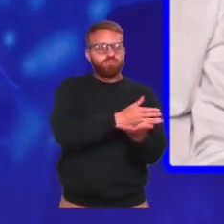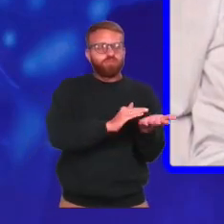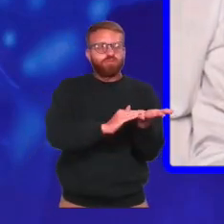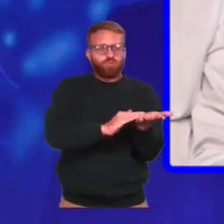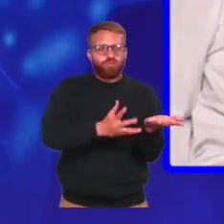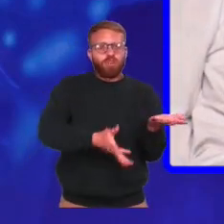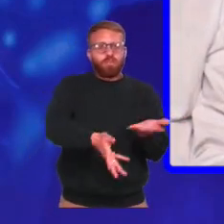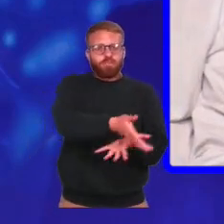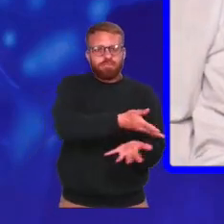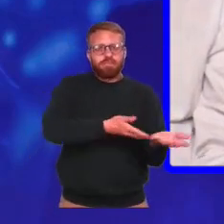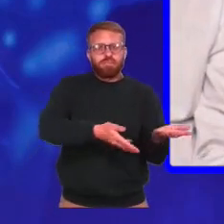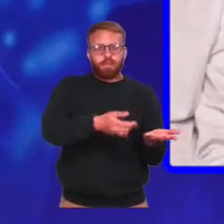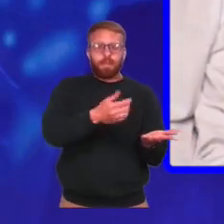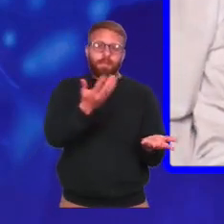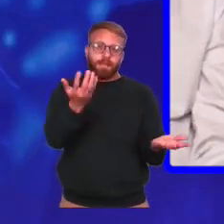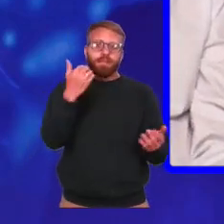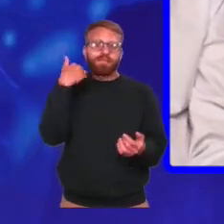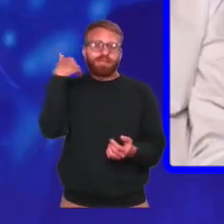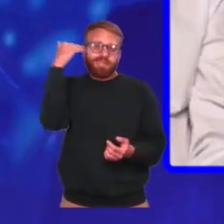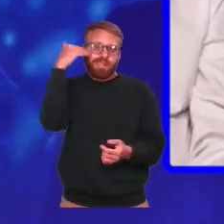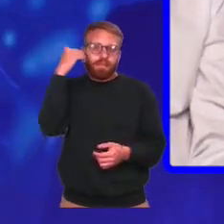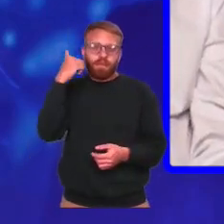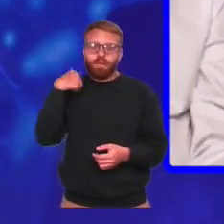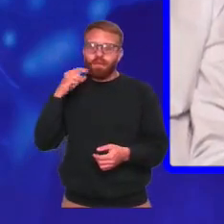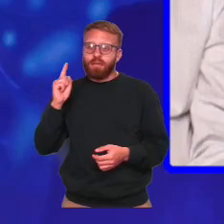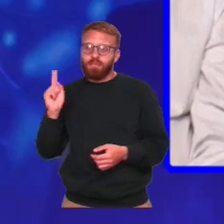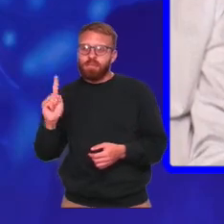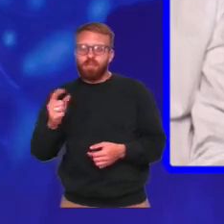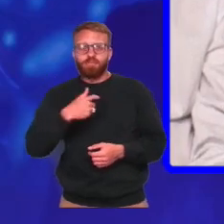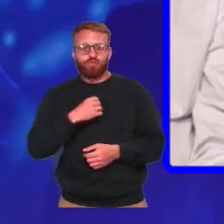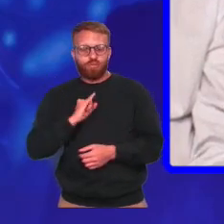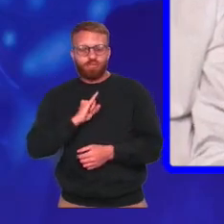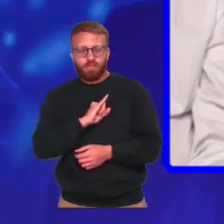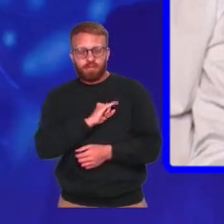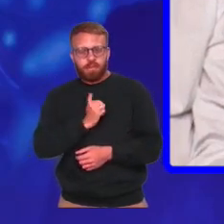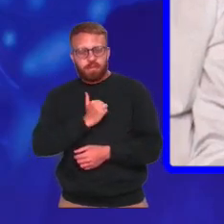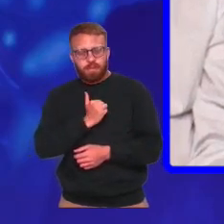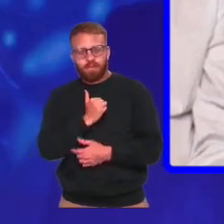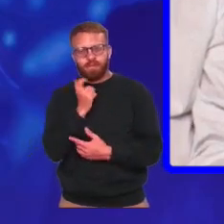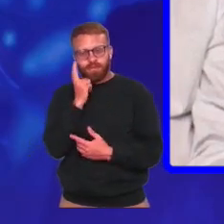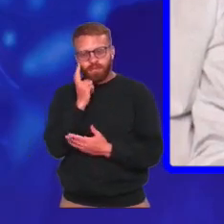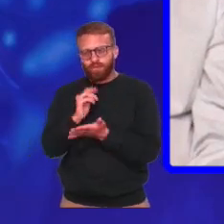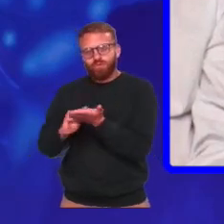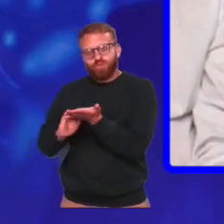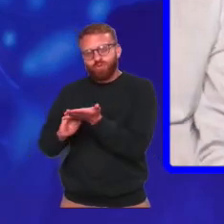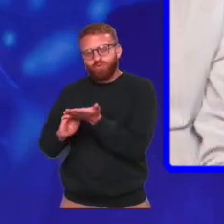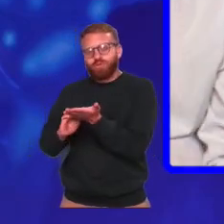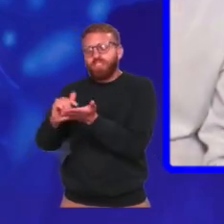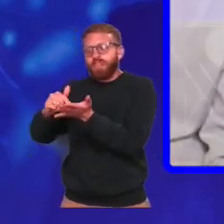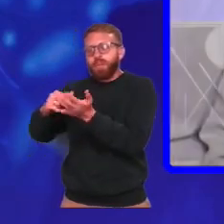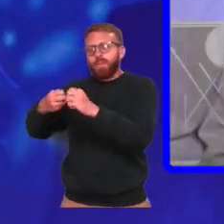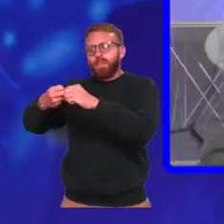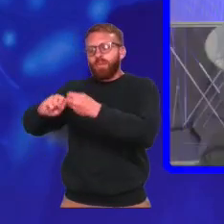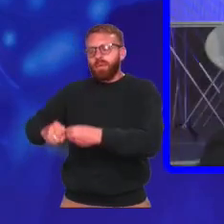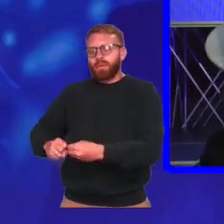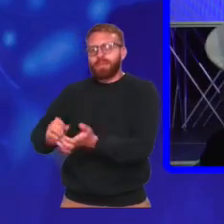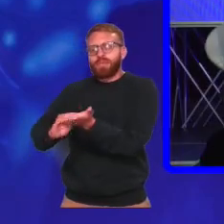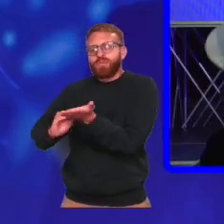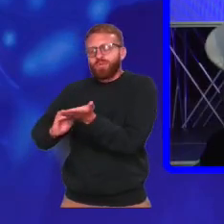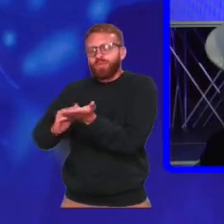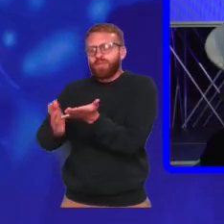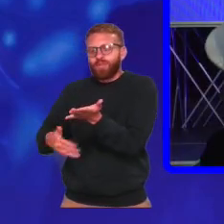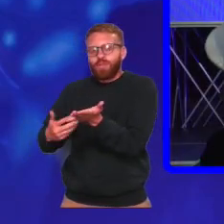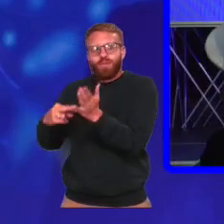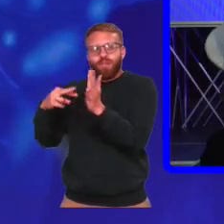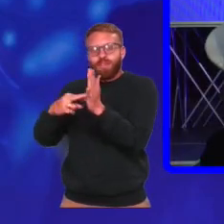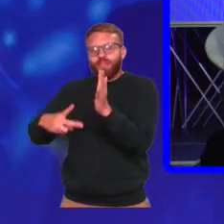your ability to creatively solve problems is as valuable as what you can do technologically. I would